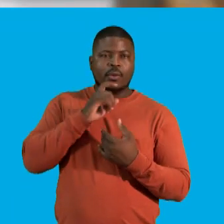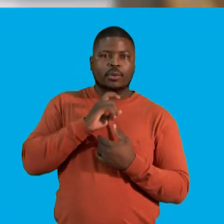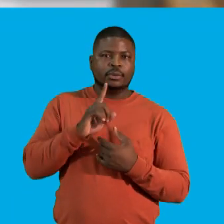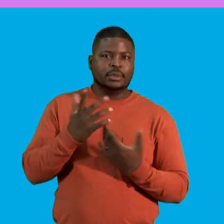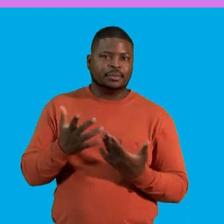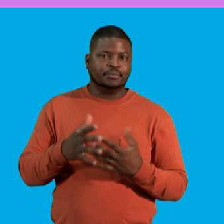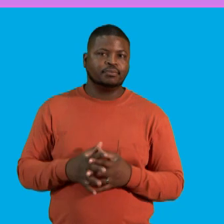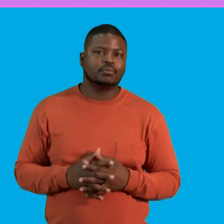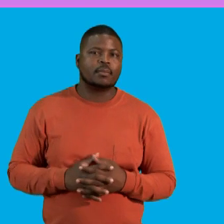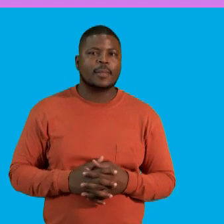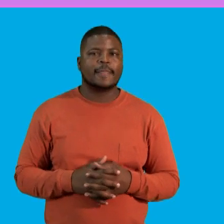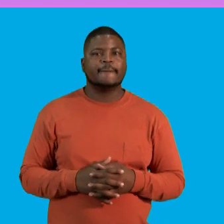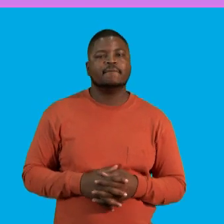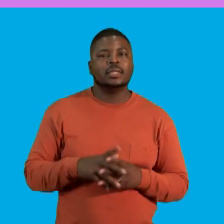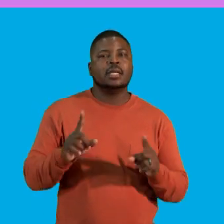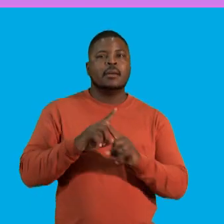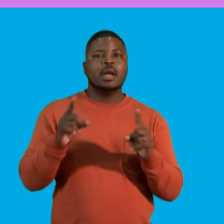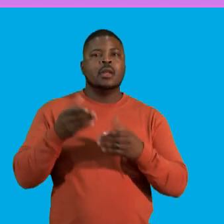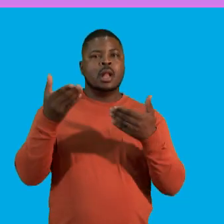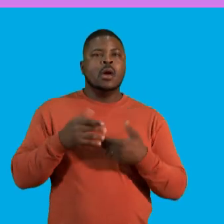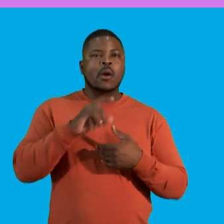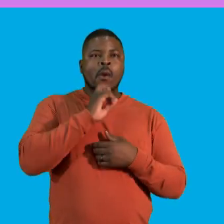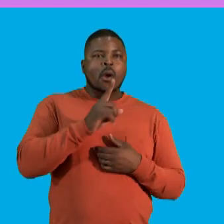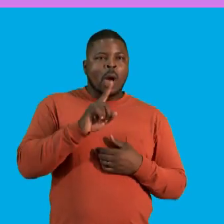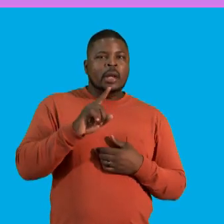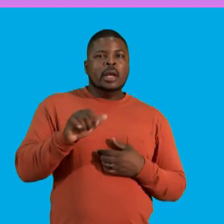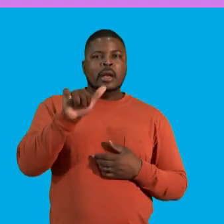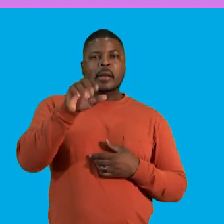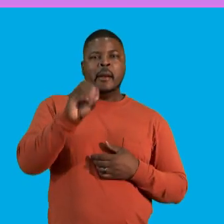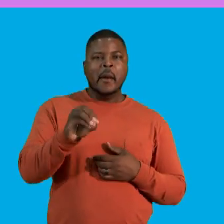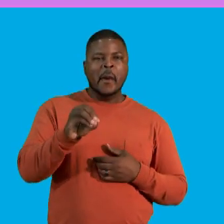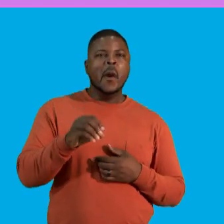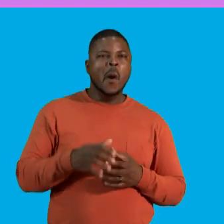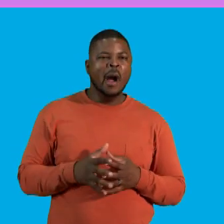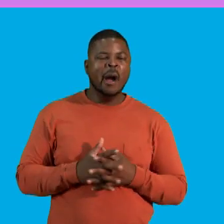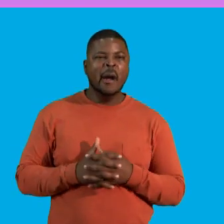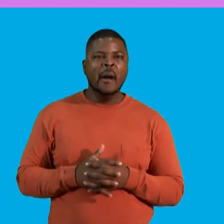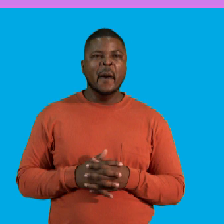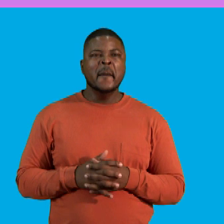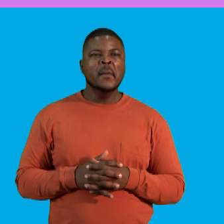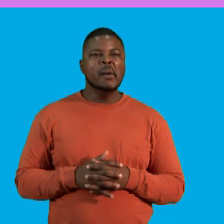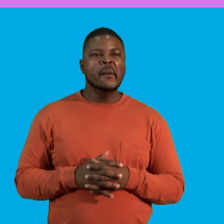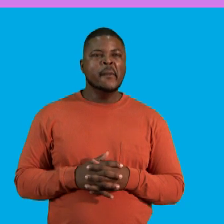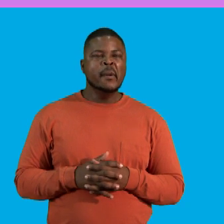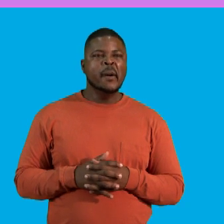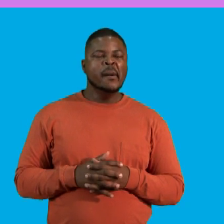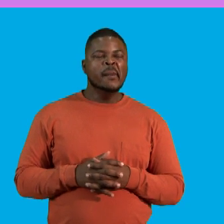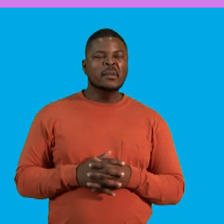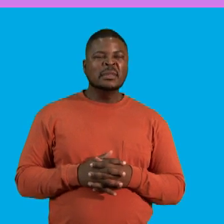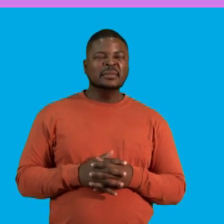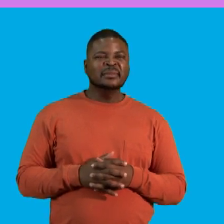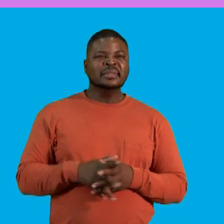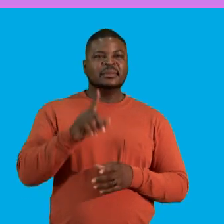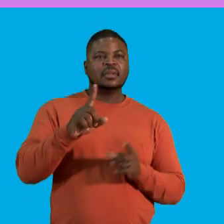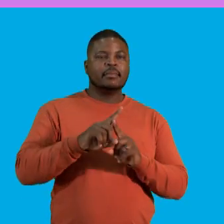first category, you are allowed to use 60. So it means we have 60, sorry, it's not